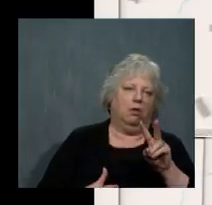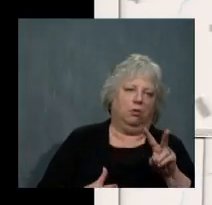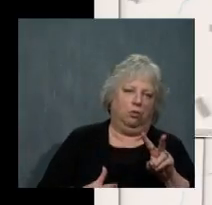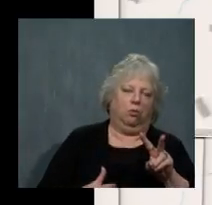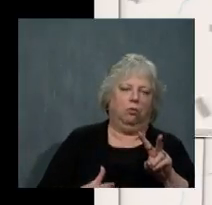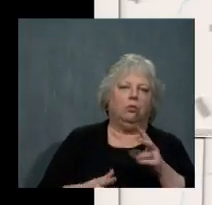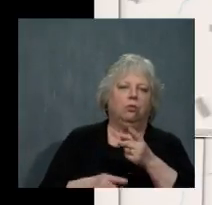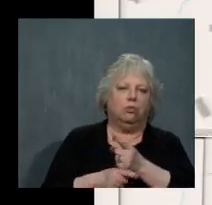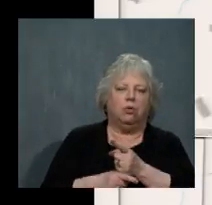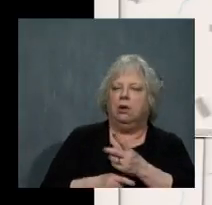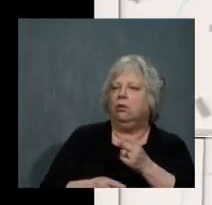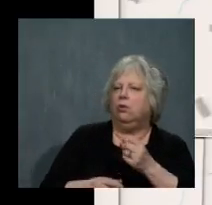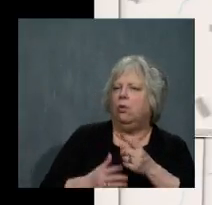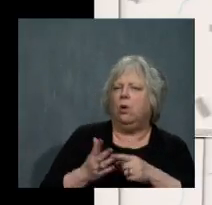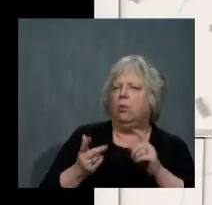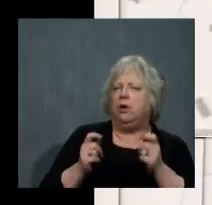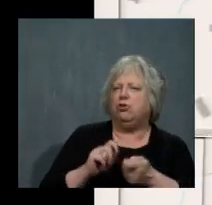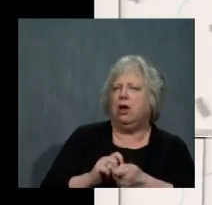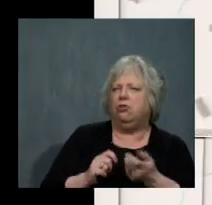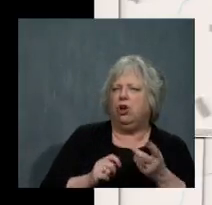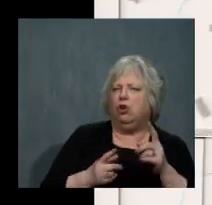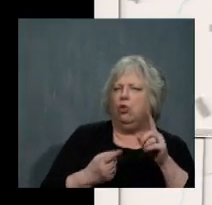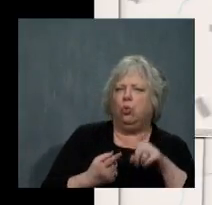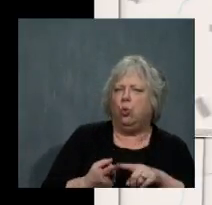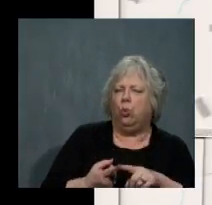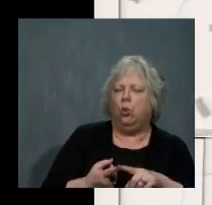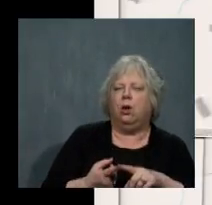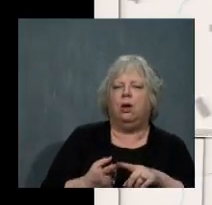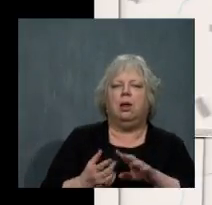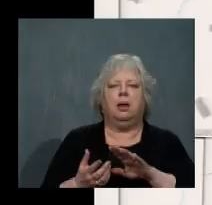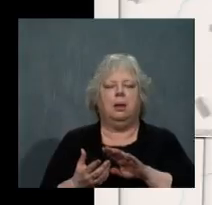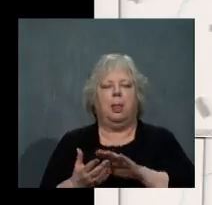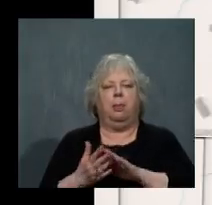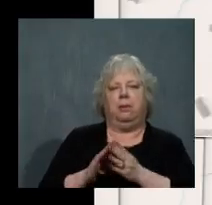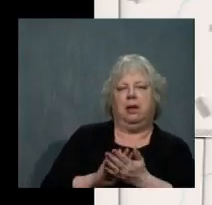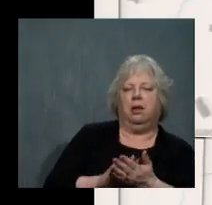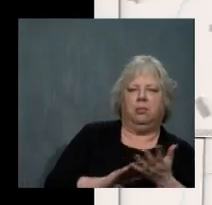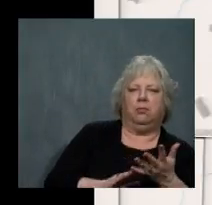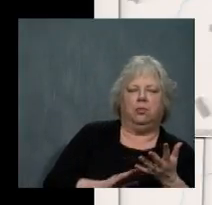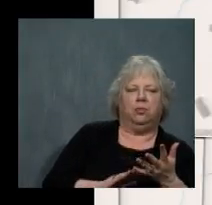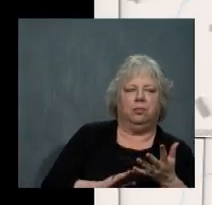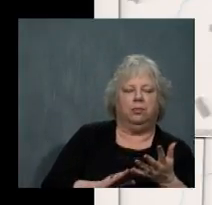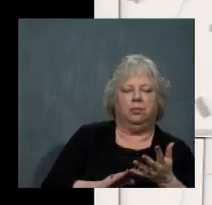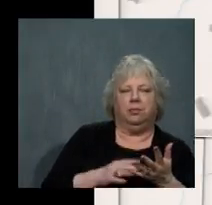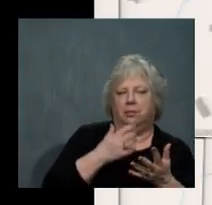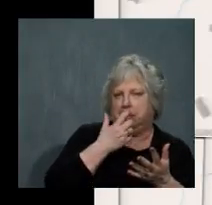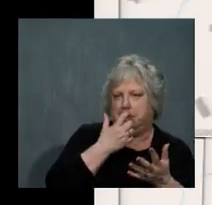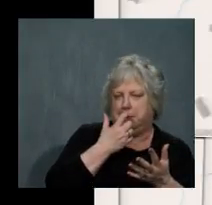correct. So what are we going to on it? We're going to,